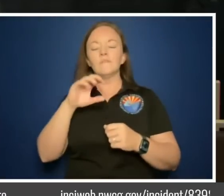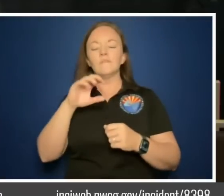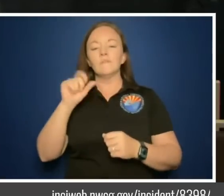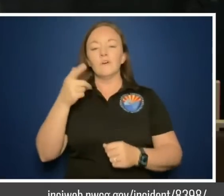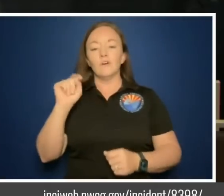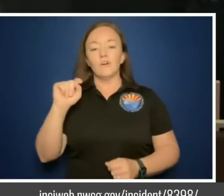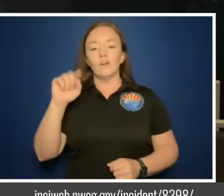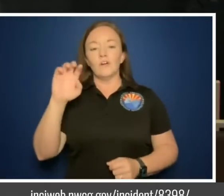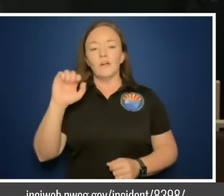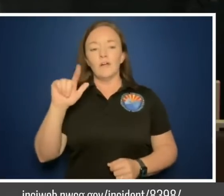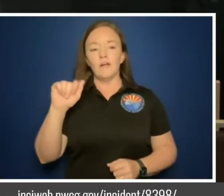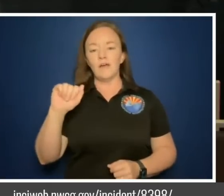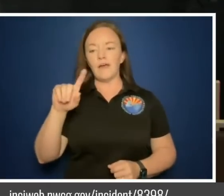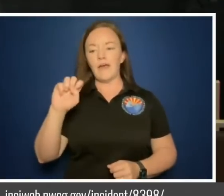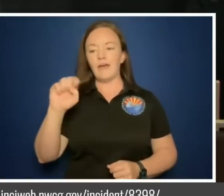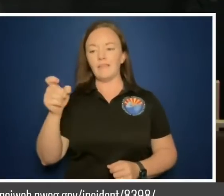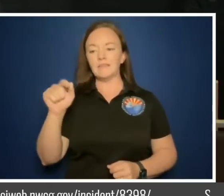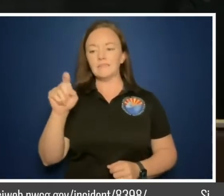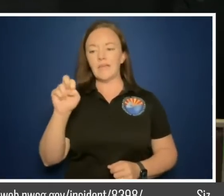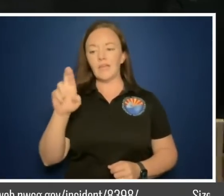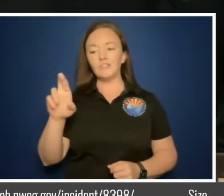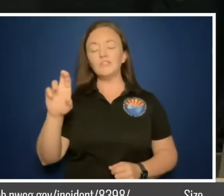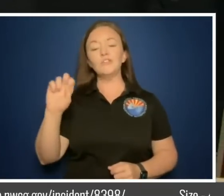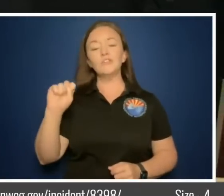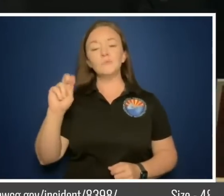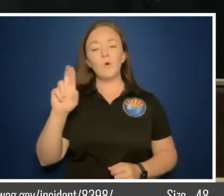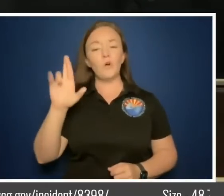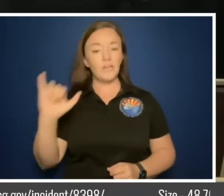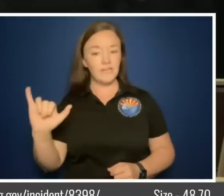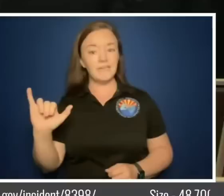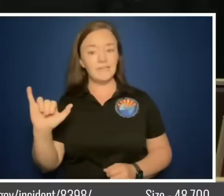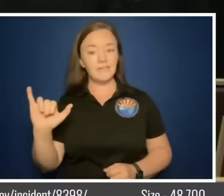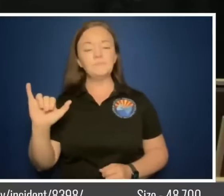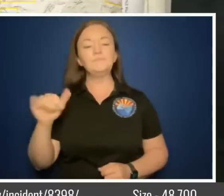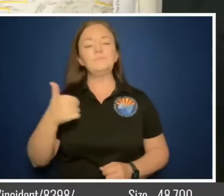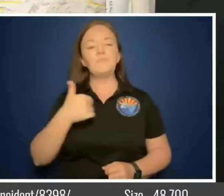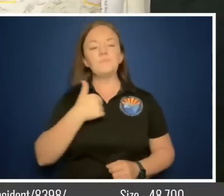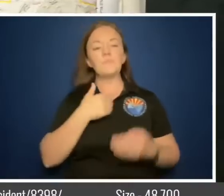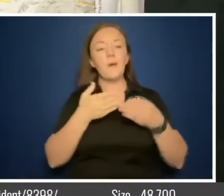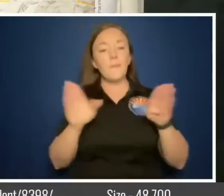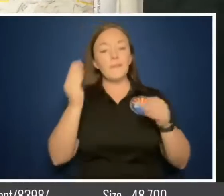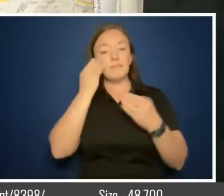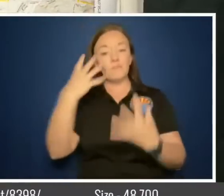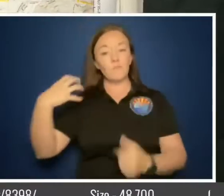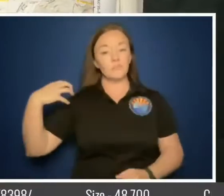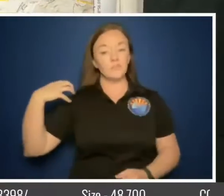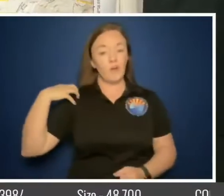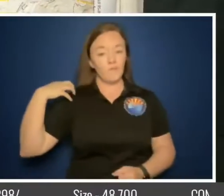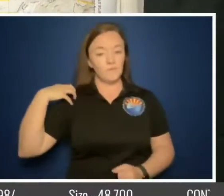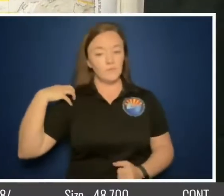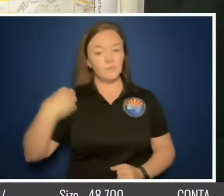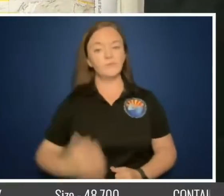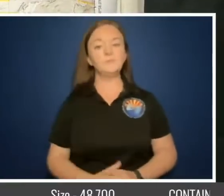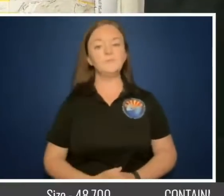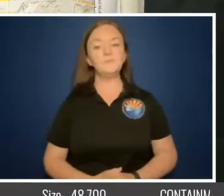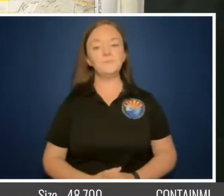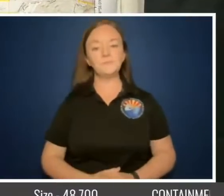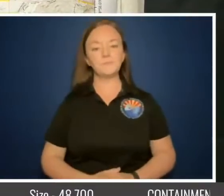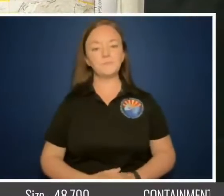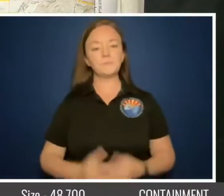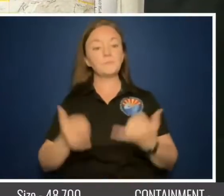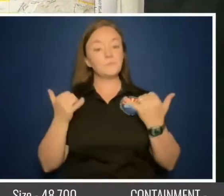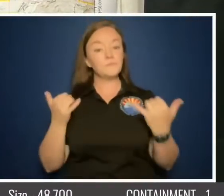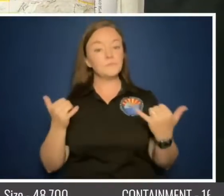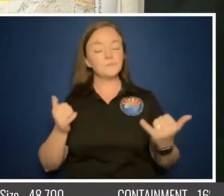Hello, Alexander Story, Sheriff's Office for El Dorado County, and I'm the Public Information Officer. Today, I'll start it